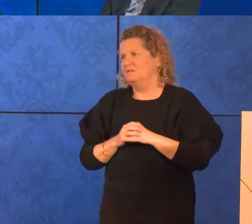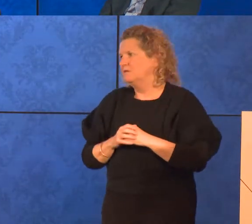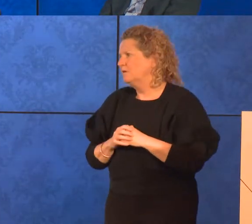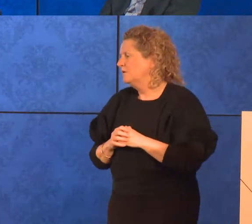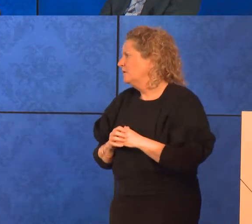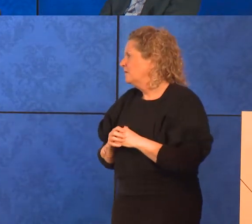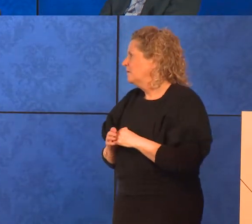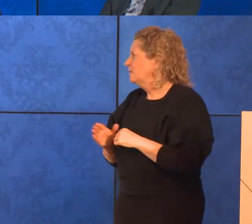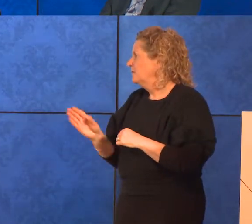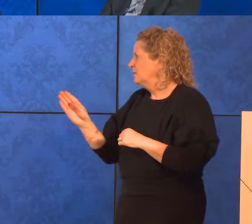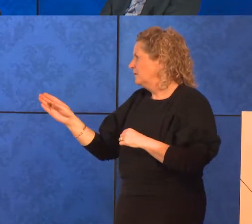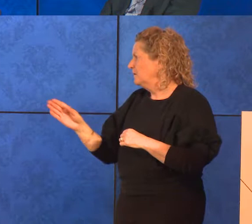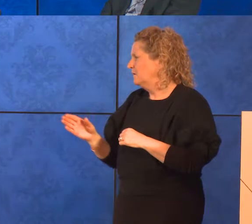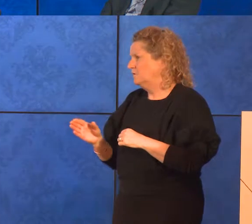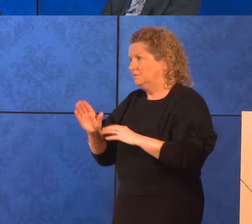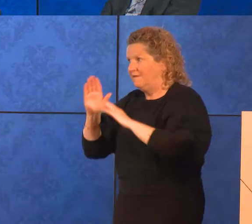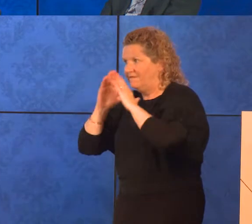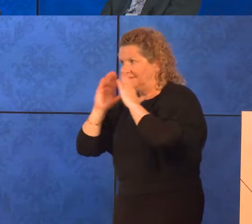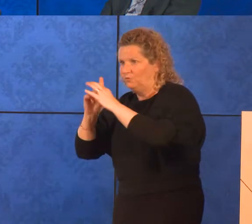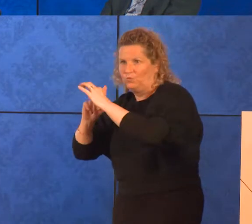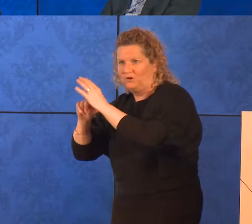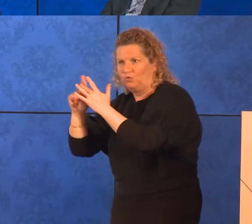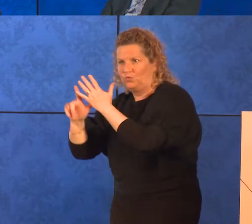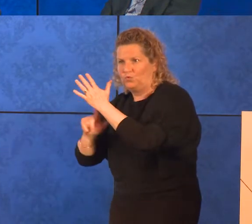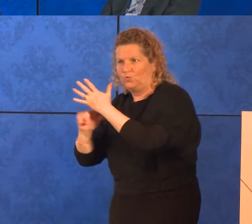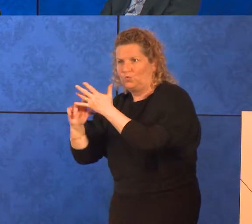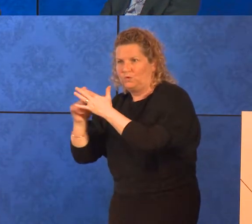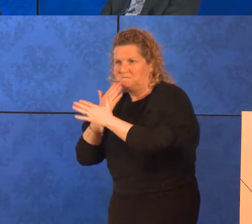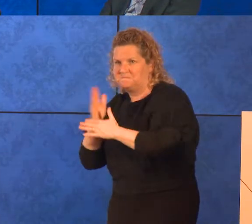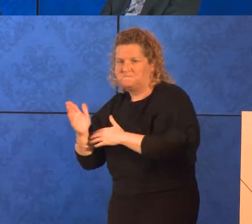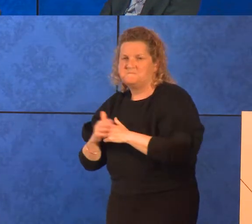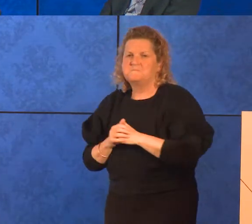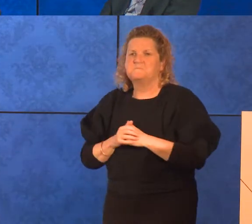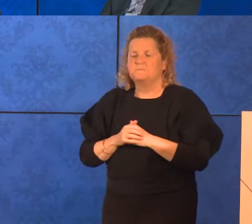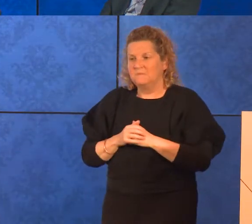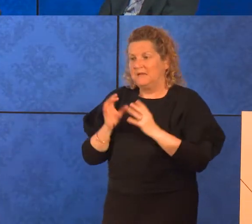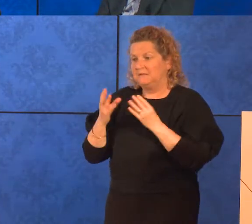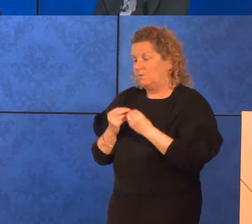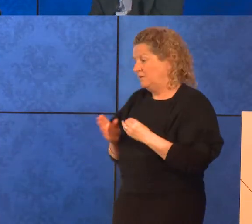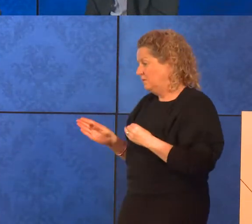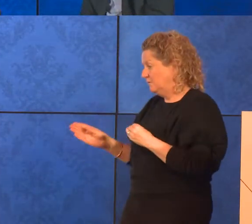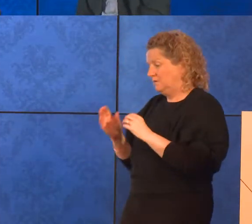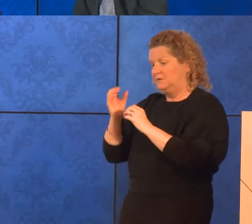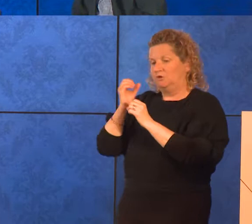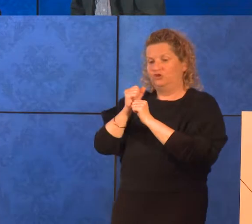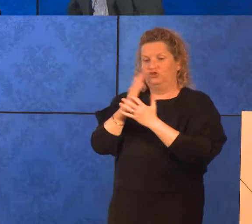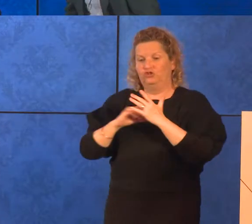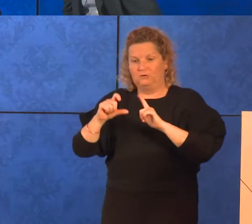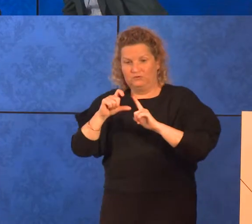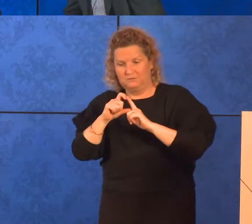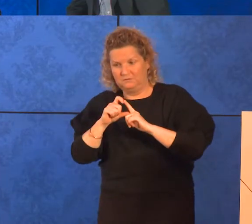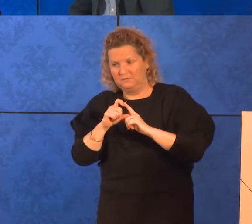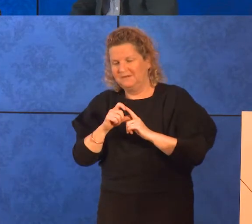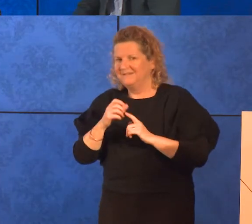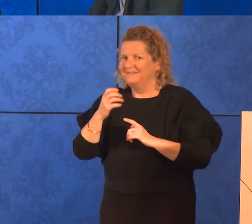I think we'll start, that's a fantastic question, Julie. I think we'll start with Gerard again. And sorry